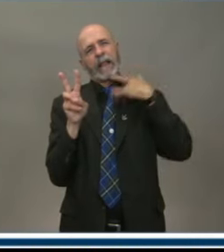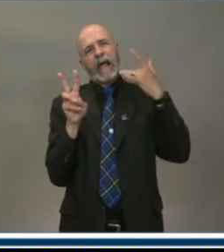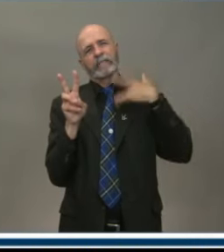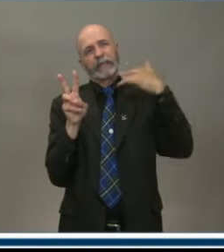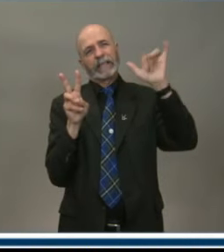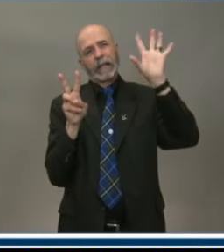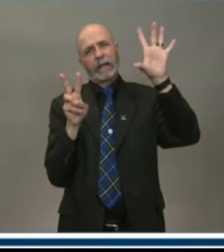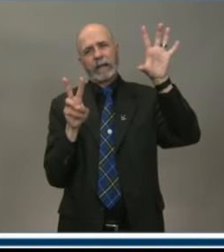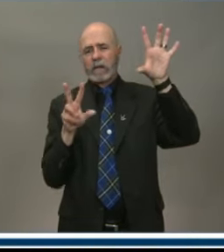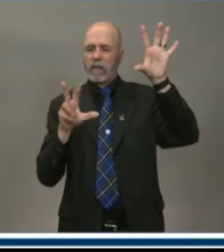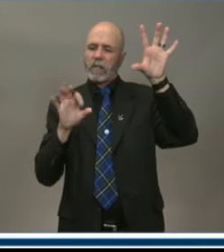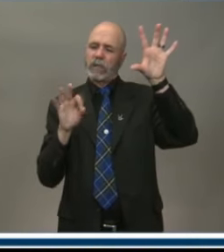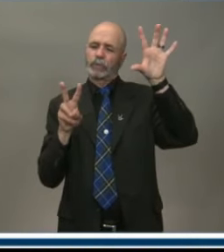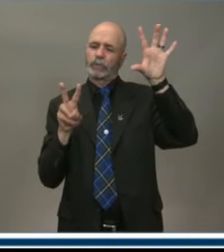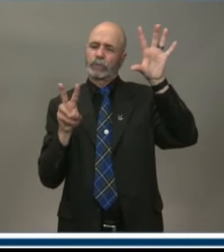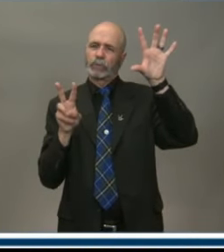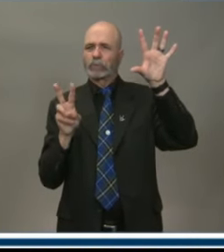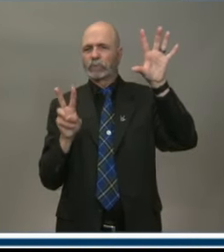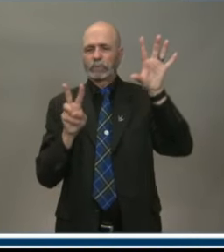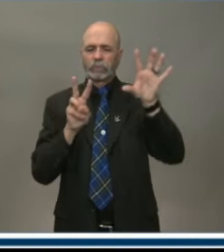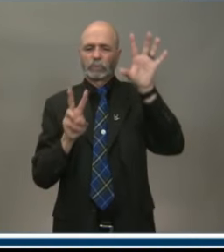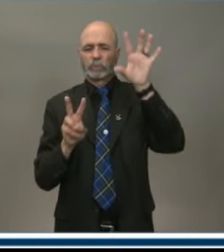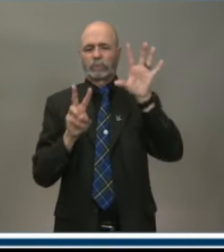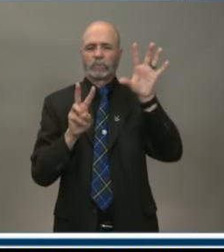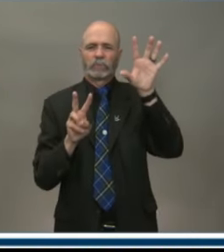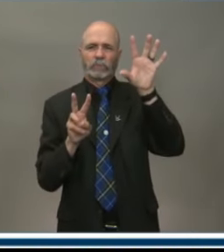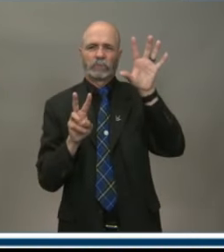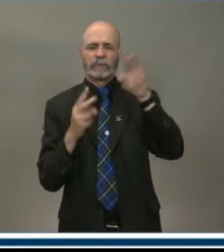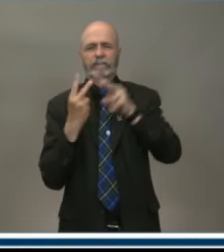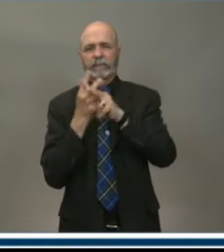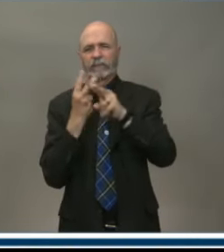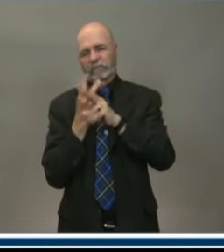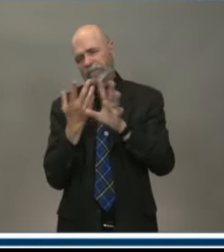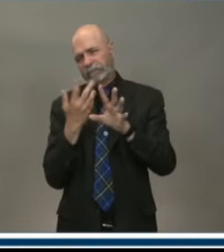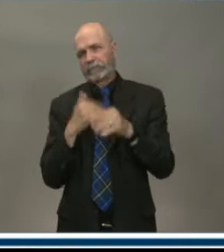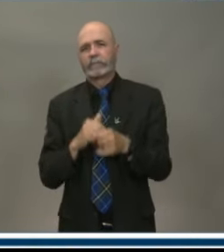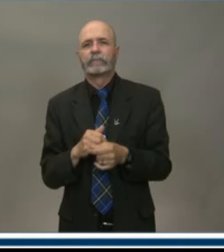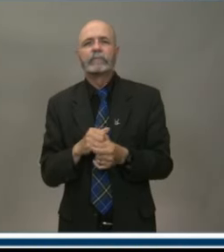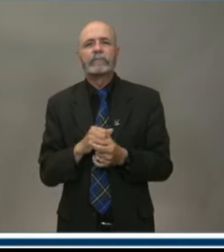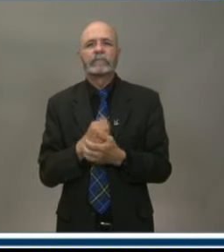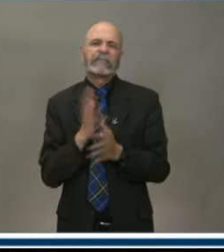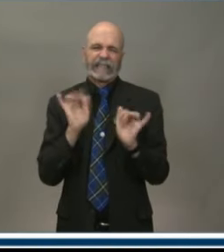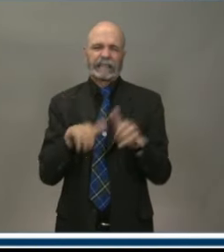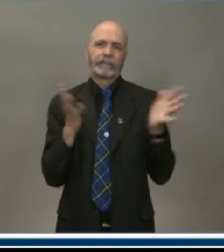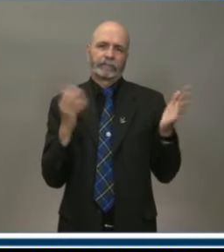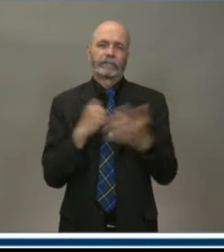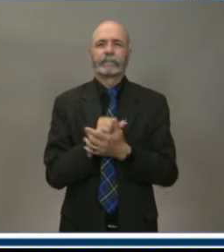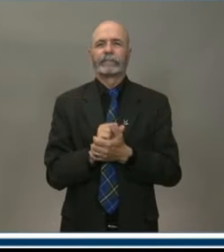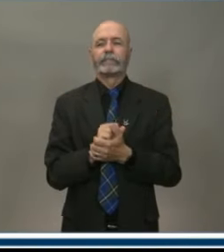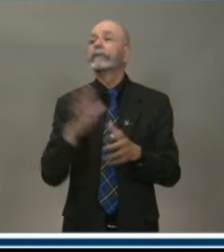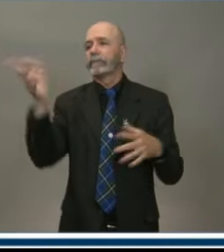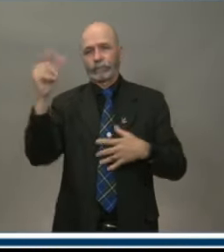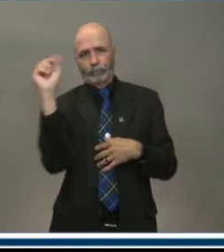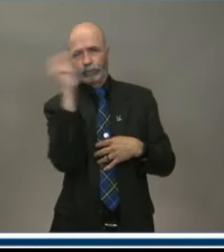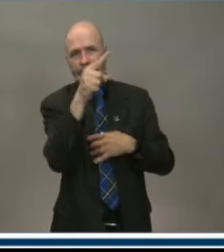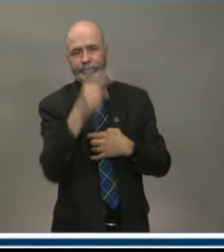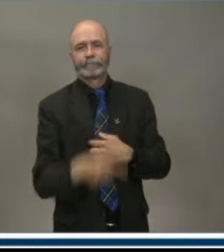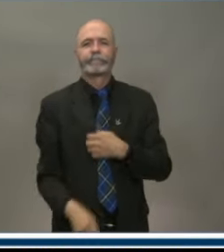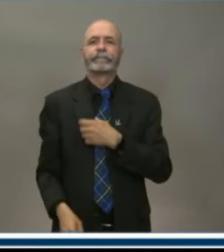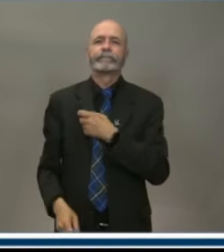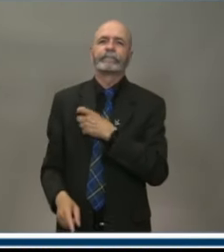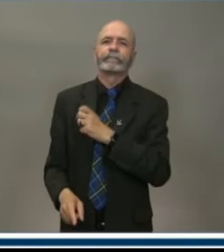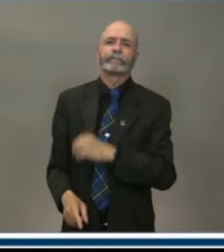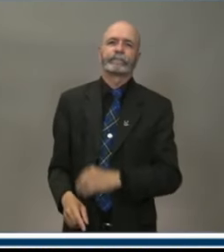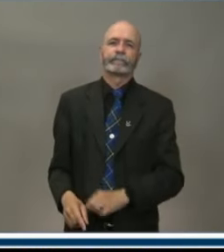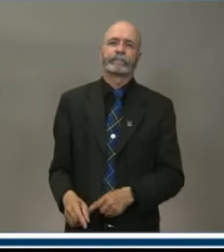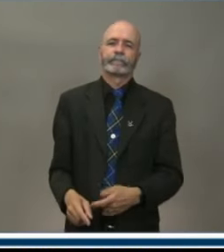of people that can be considered recovered. Go ahead, Alicia, with a follow-up. And just kind of following up